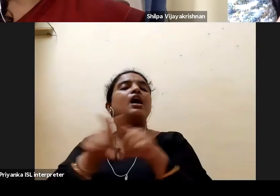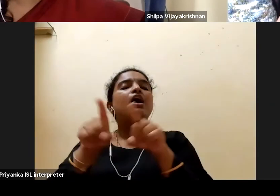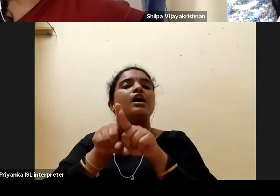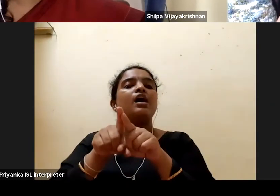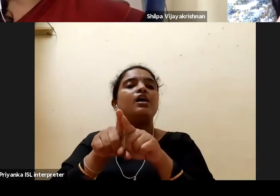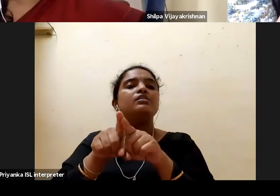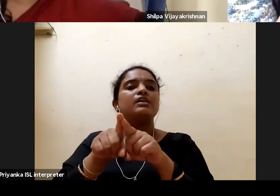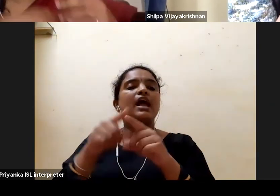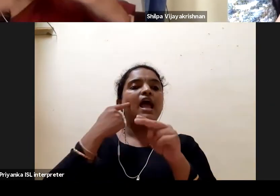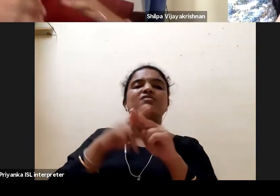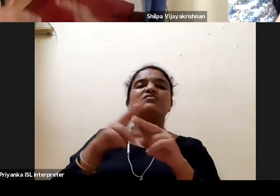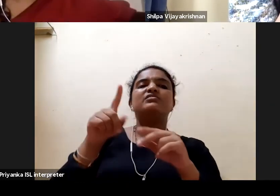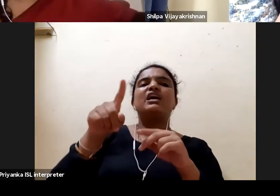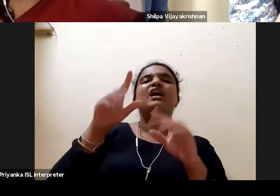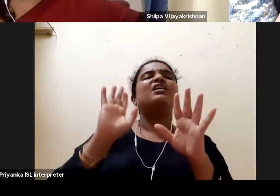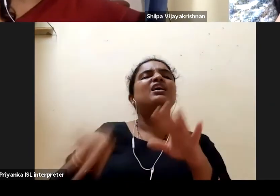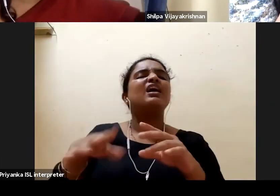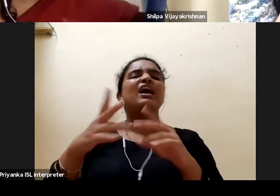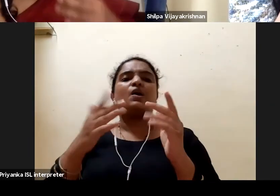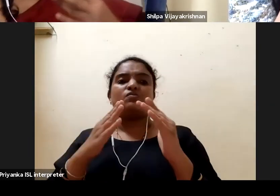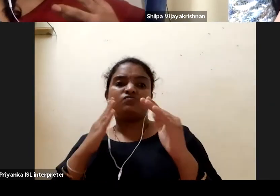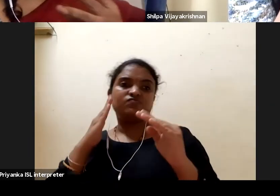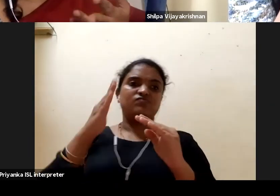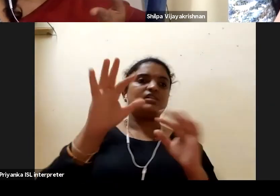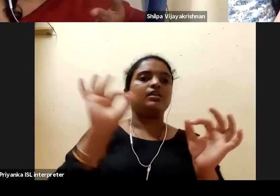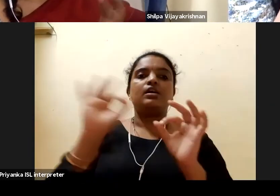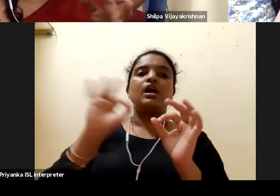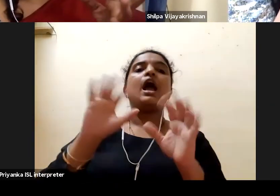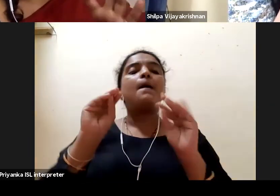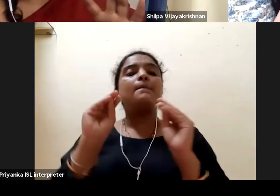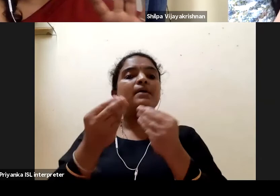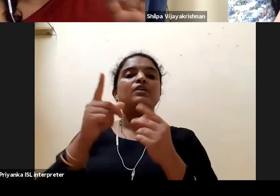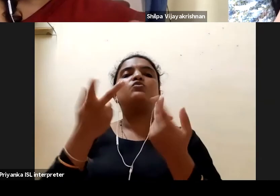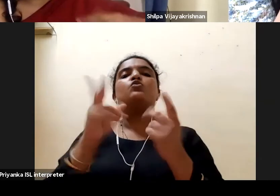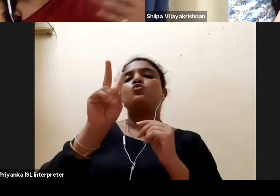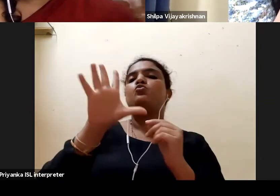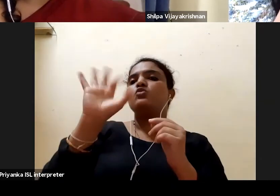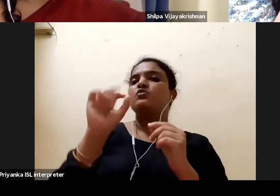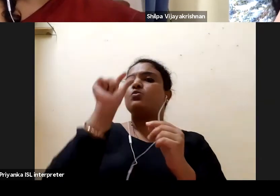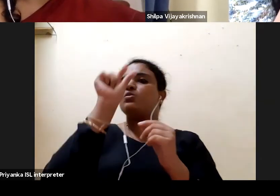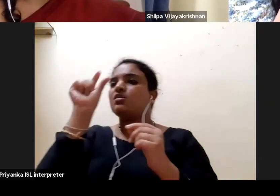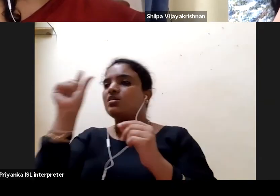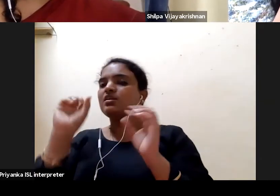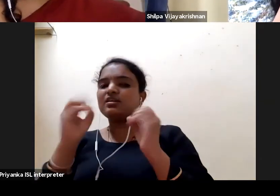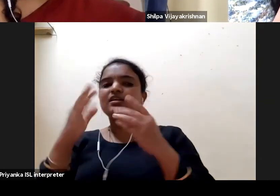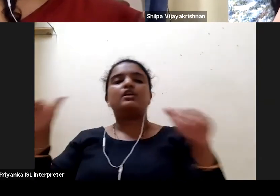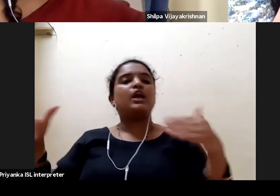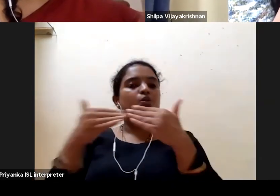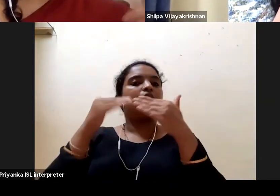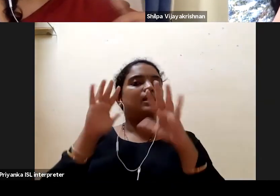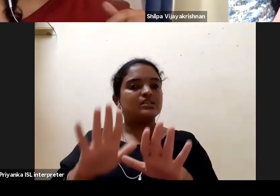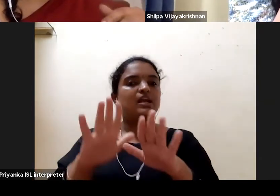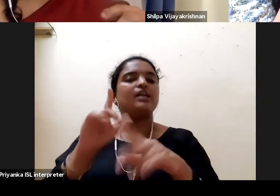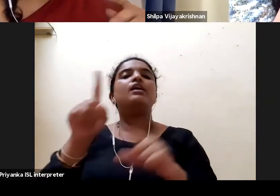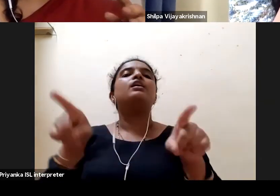to the recipe and start off straight with ingredients. You'll at least write 200, 250 words or as an introduction. And